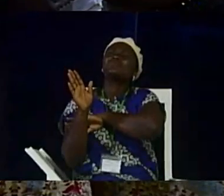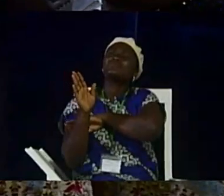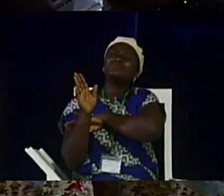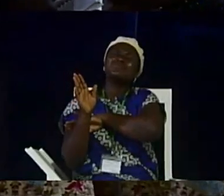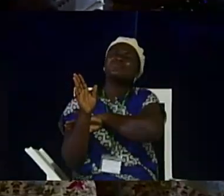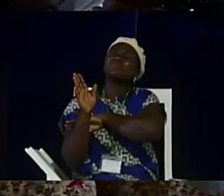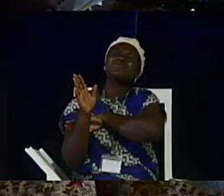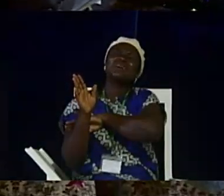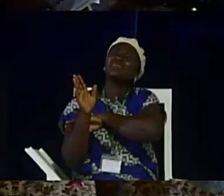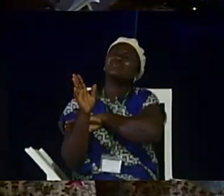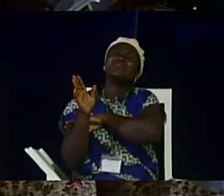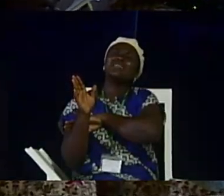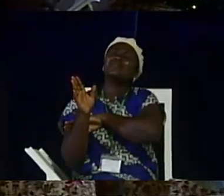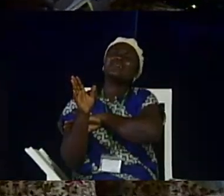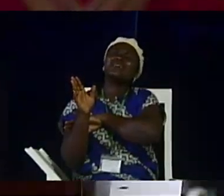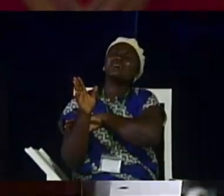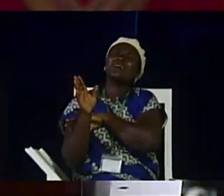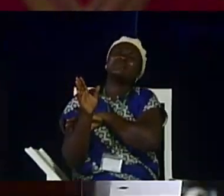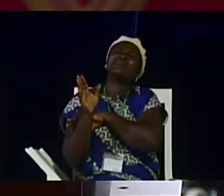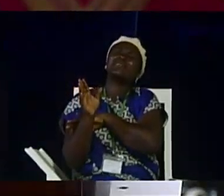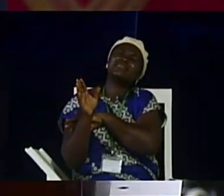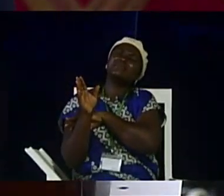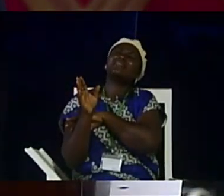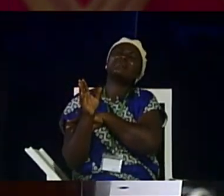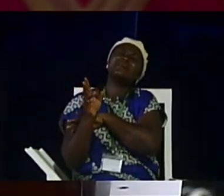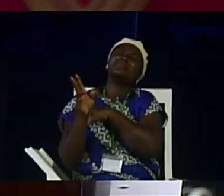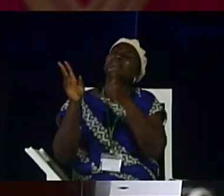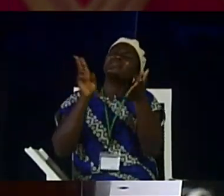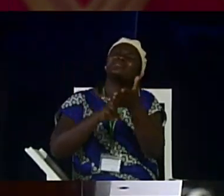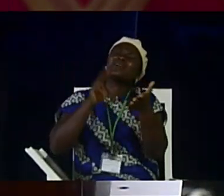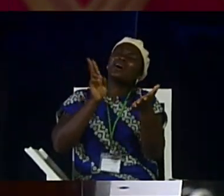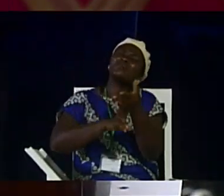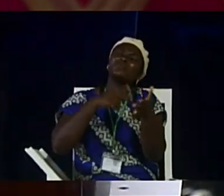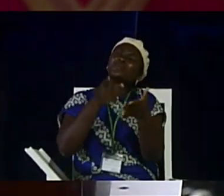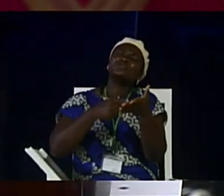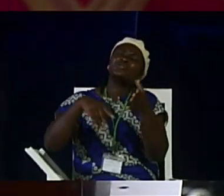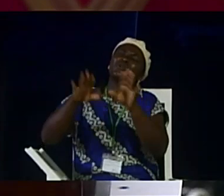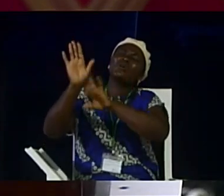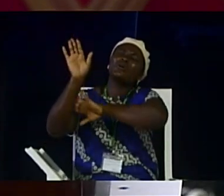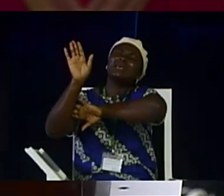many-breasted one God, double portion God,